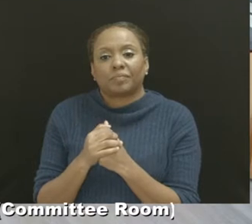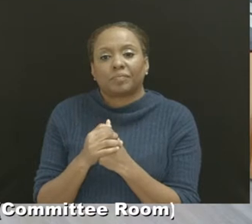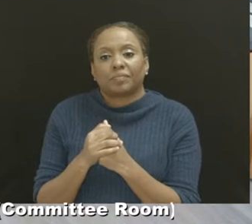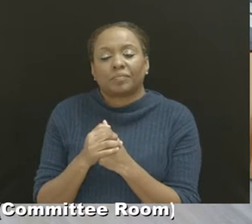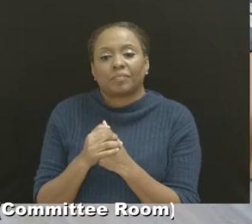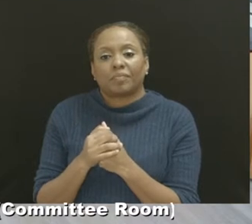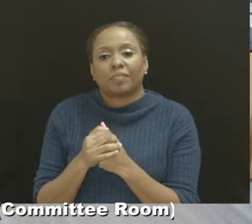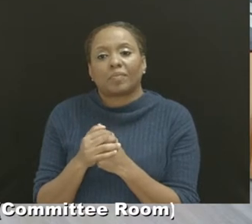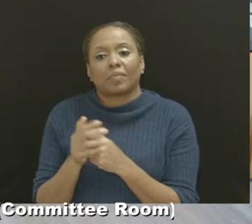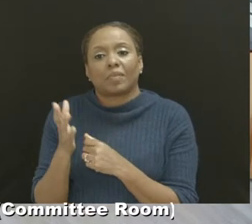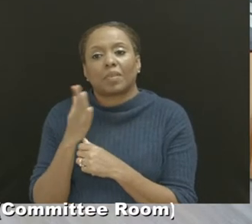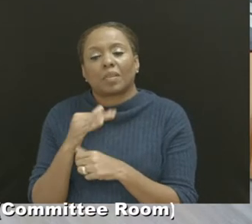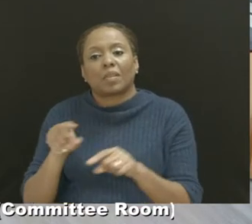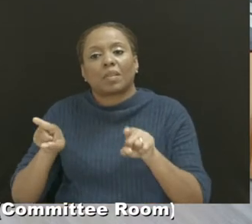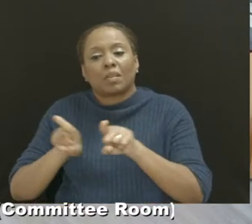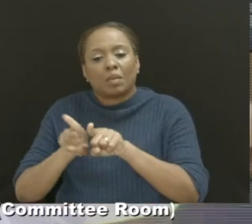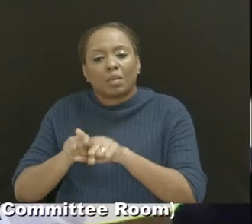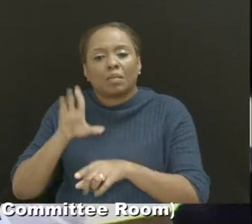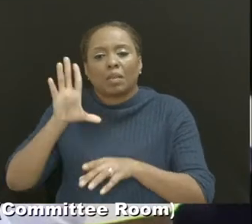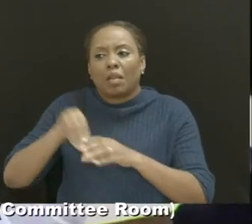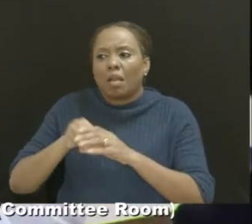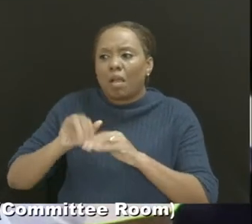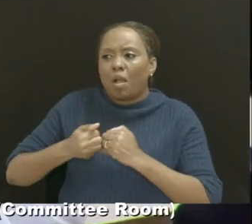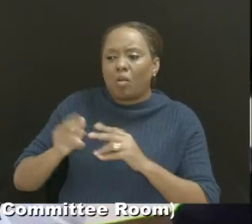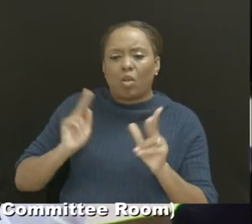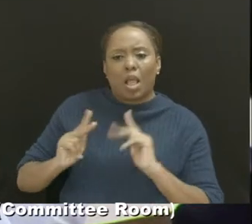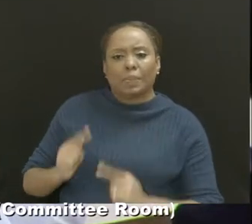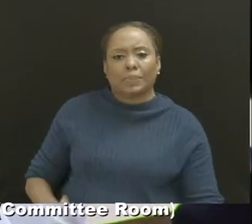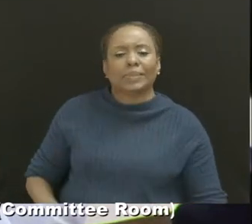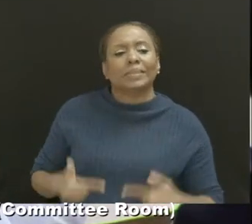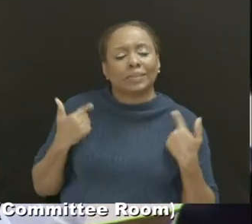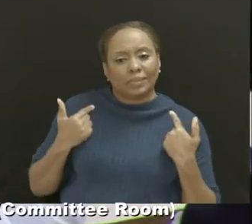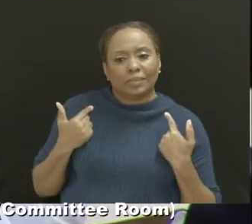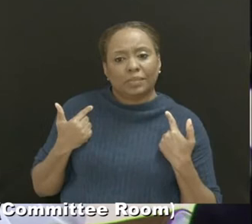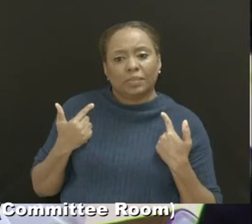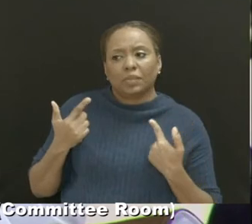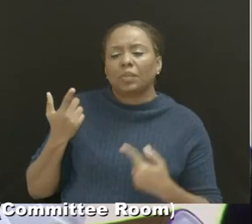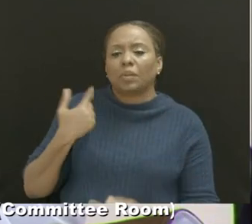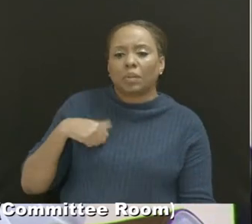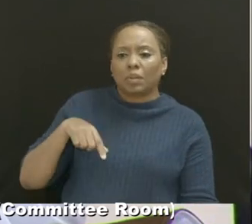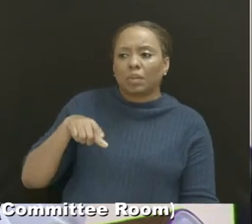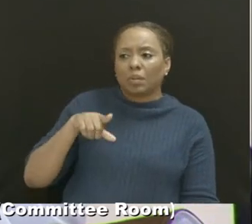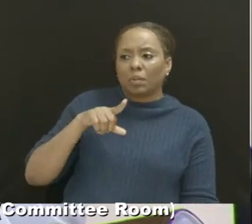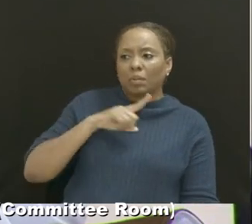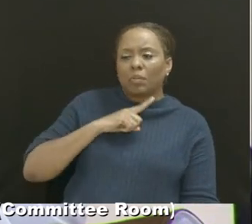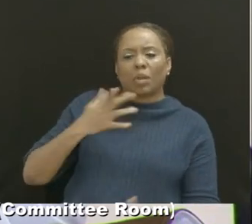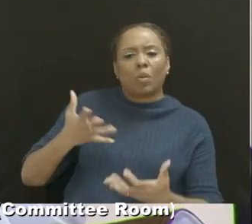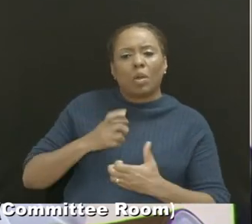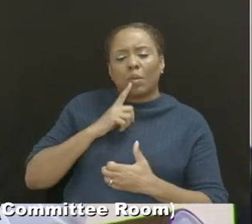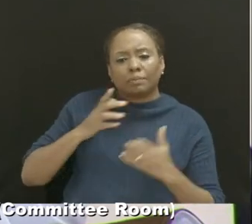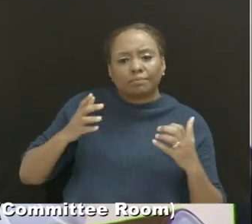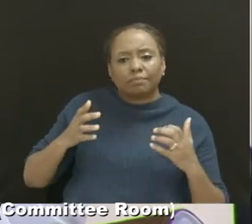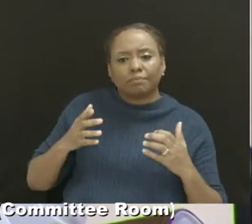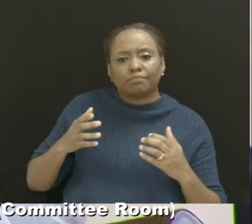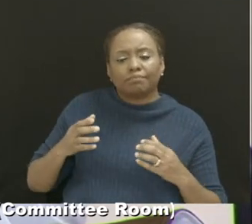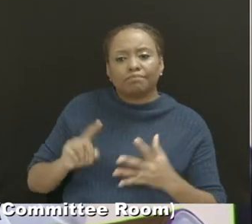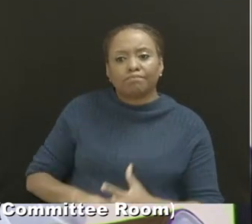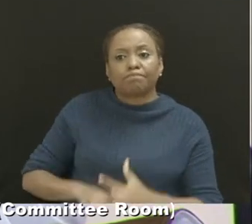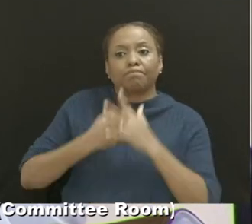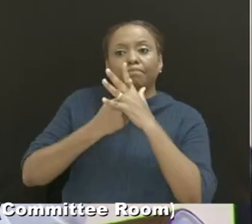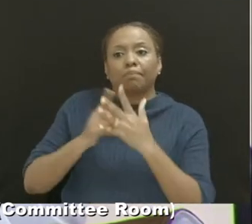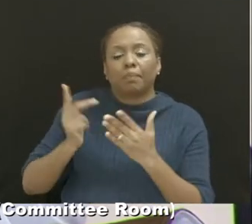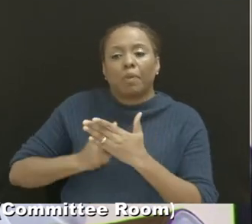Integrated Planning and Development of Livelihoods. We were back on stream to revitalize such programs as part of